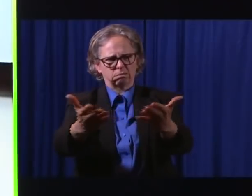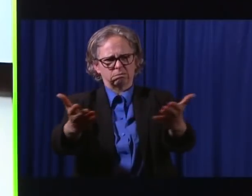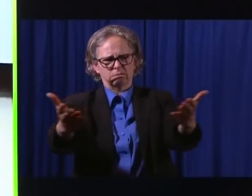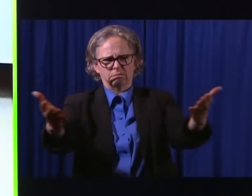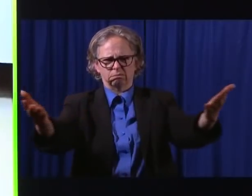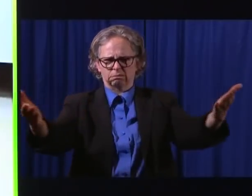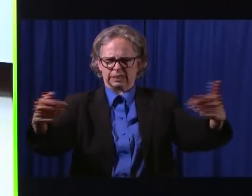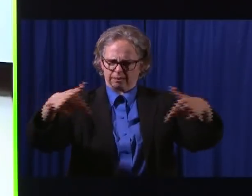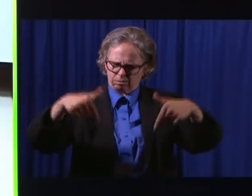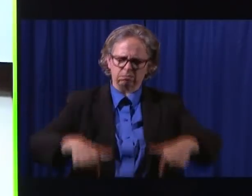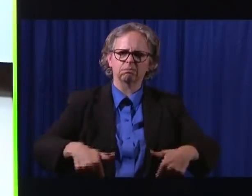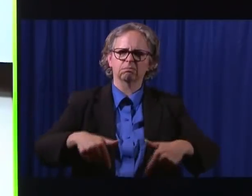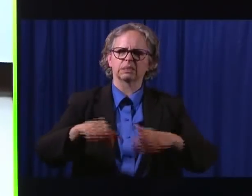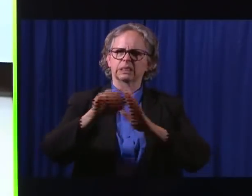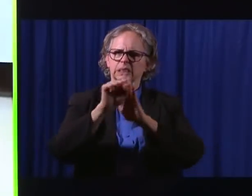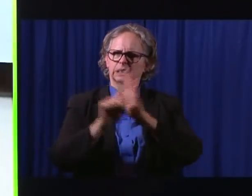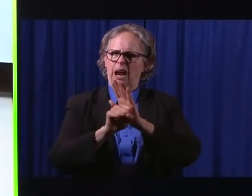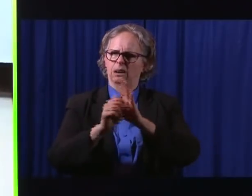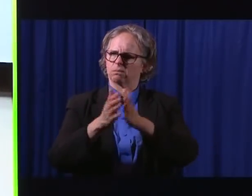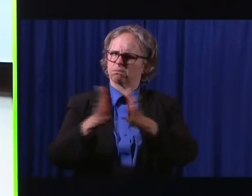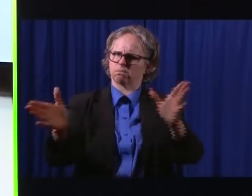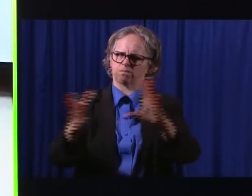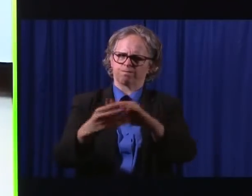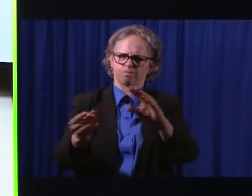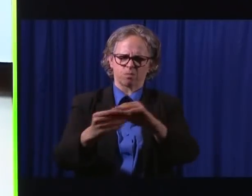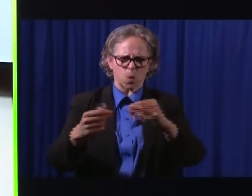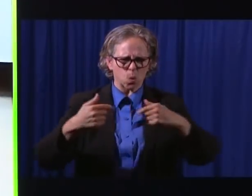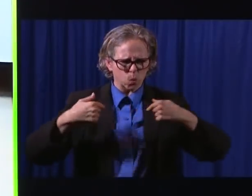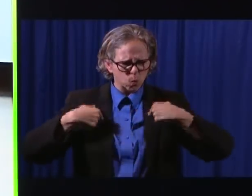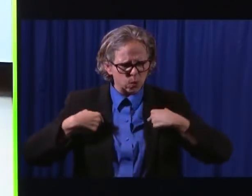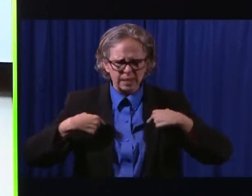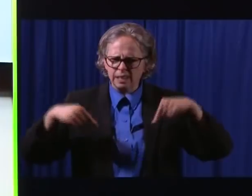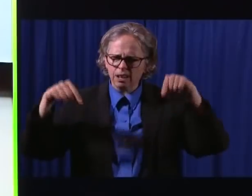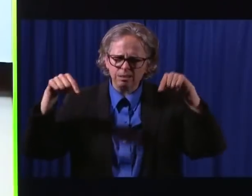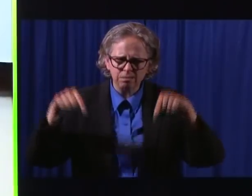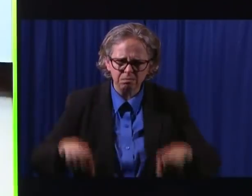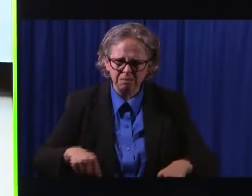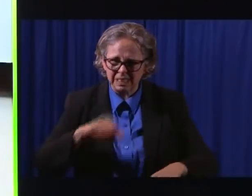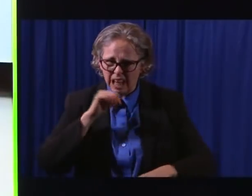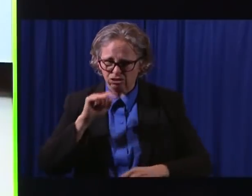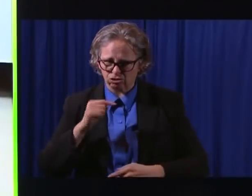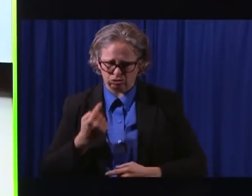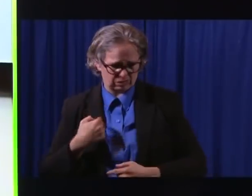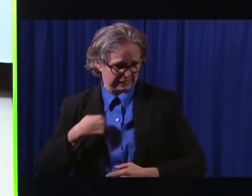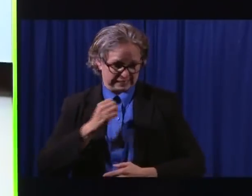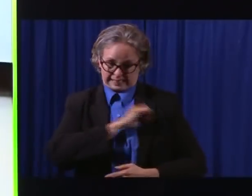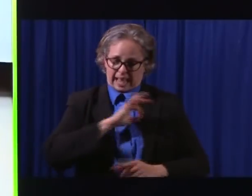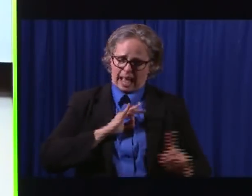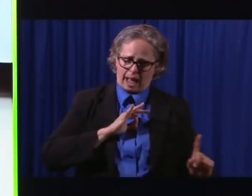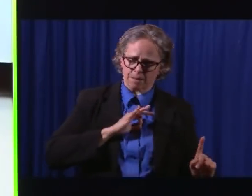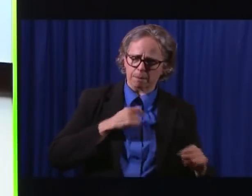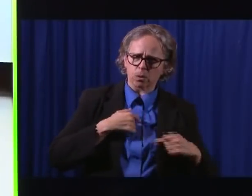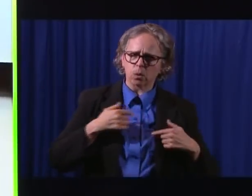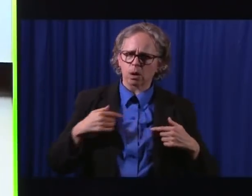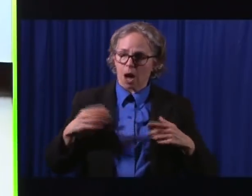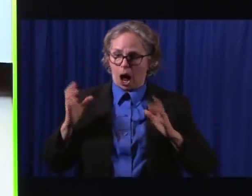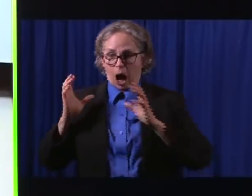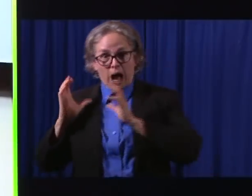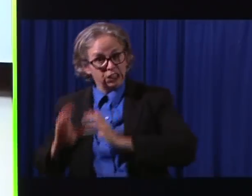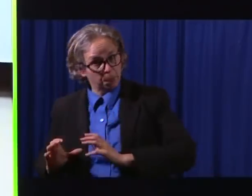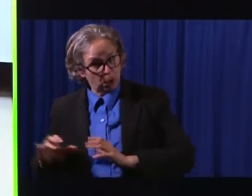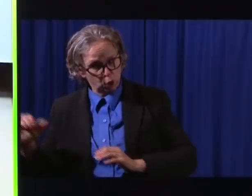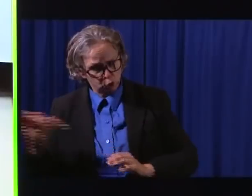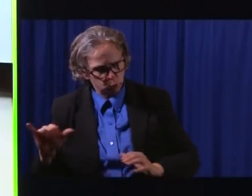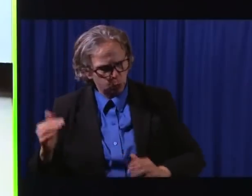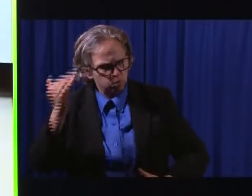we continue to be able to do that not only for our staff, but also for the customers that we do business with, we're also